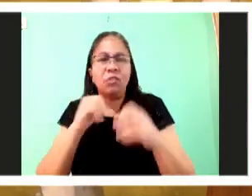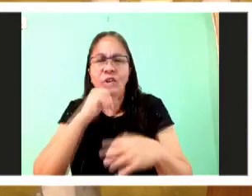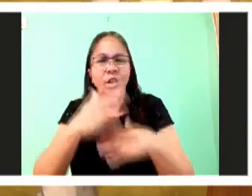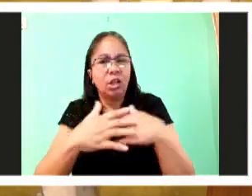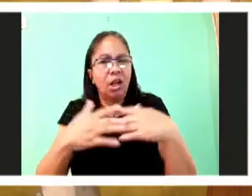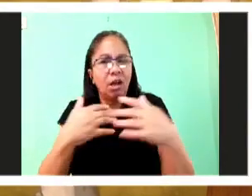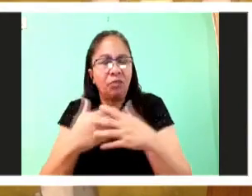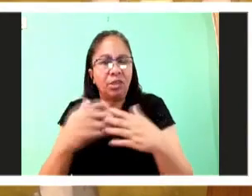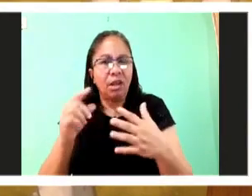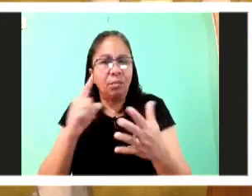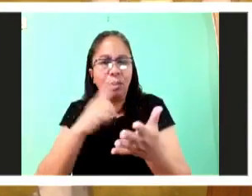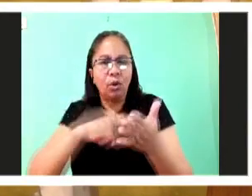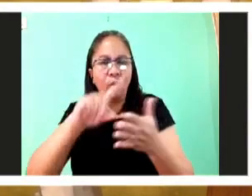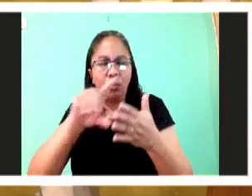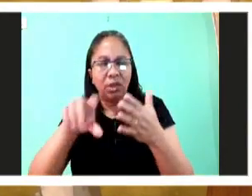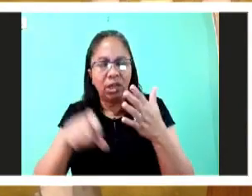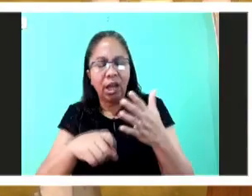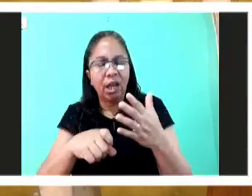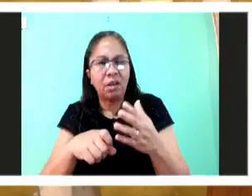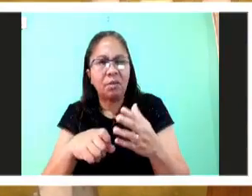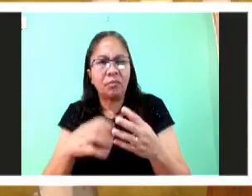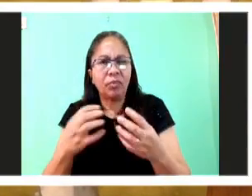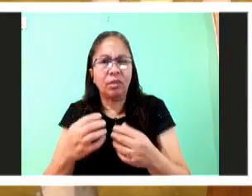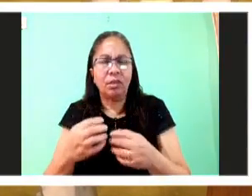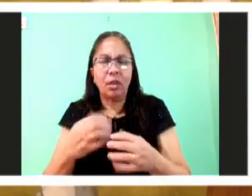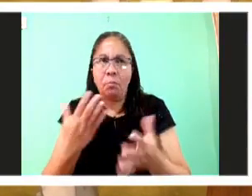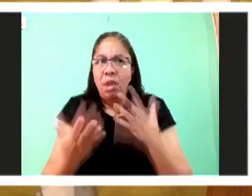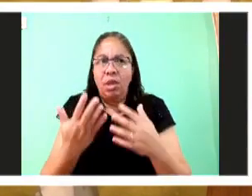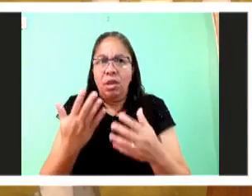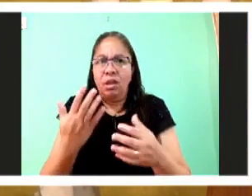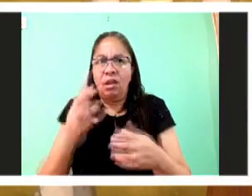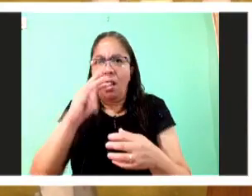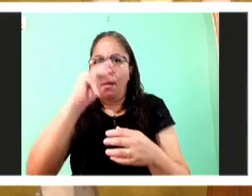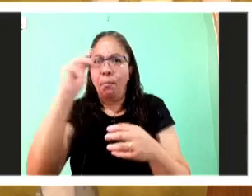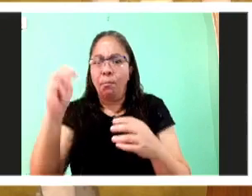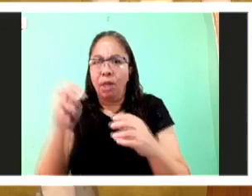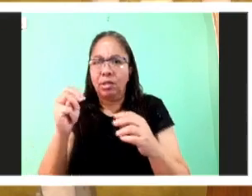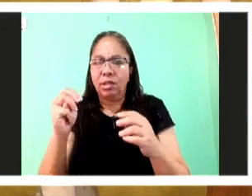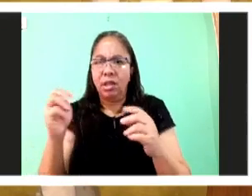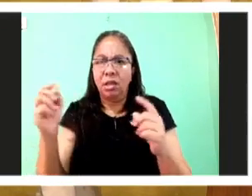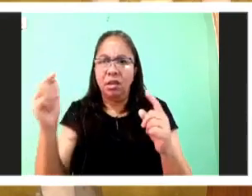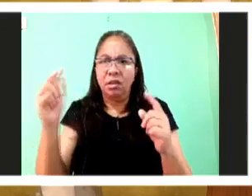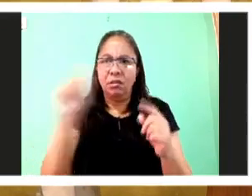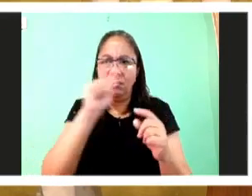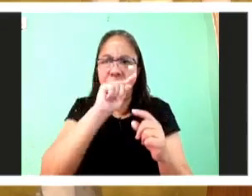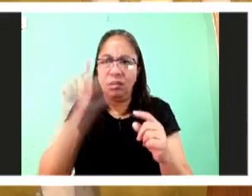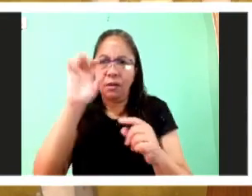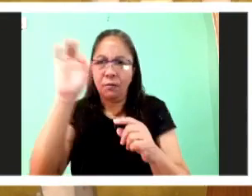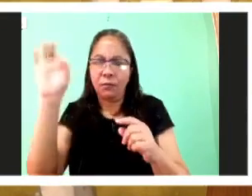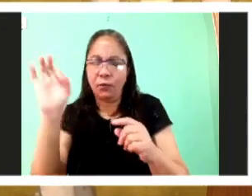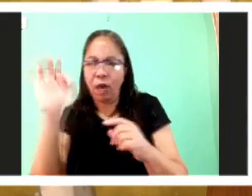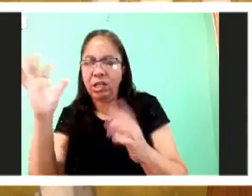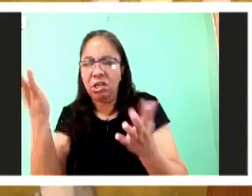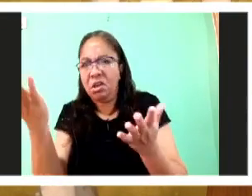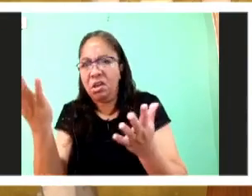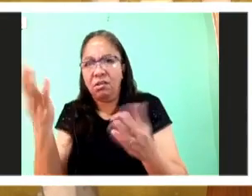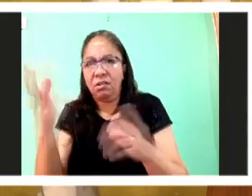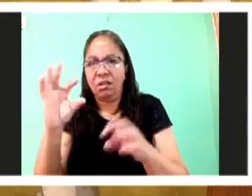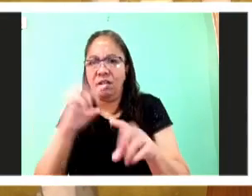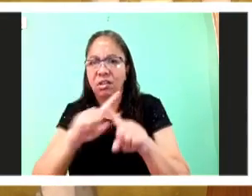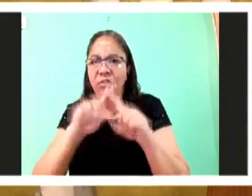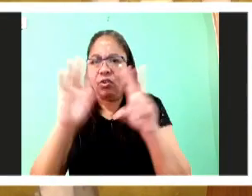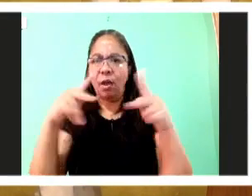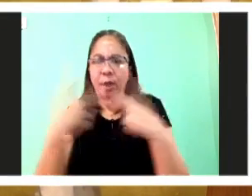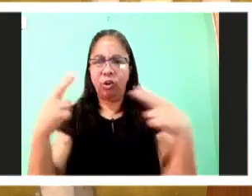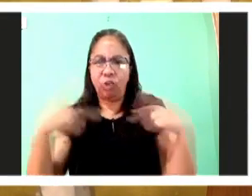weekend when they might have a lot of people, come to a weekday Mass. Book in on a weekday Mass and come. But let's start returning now. This